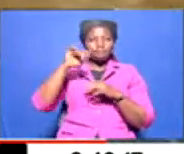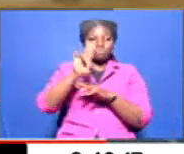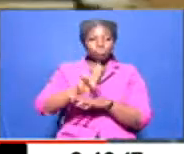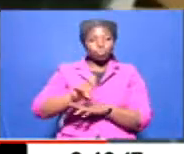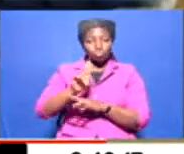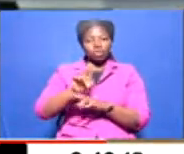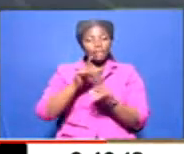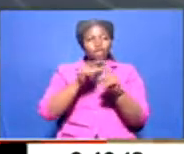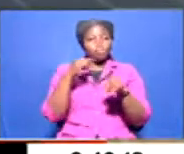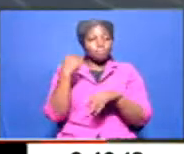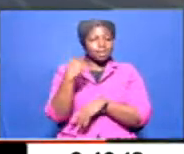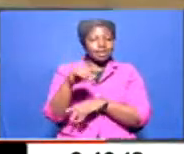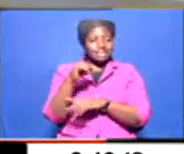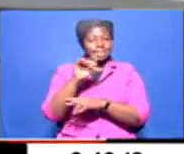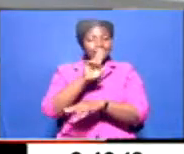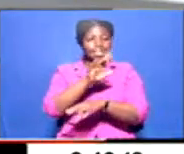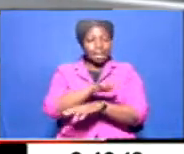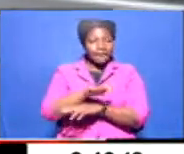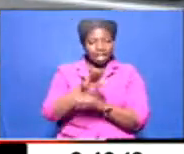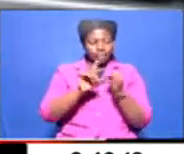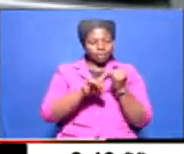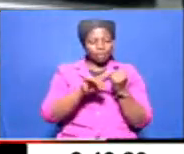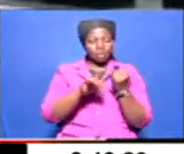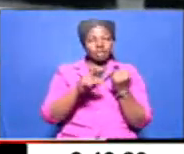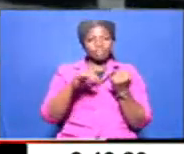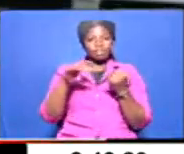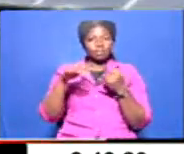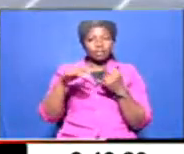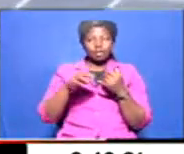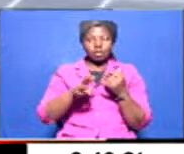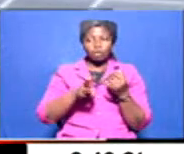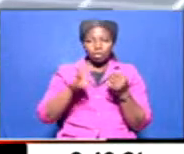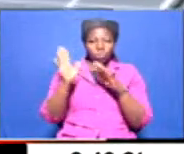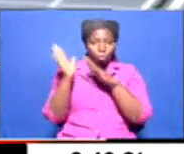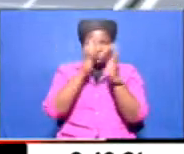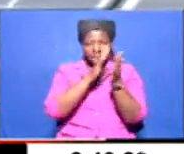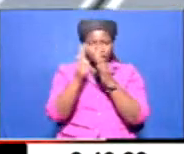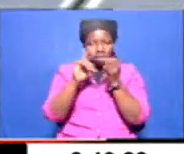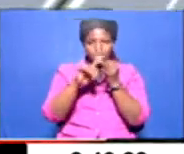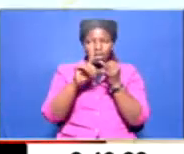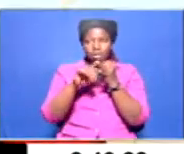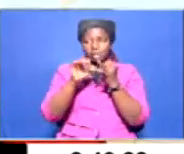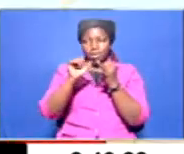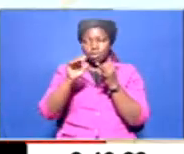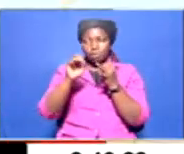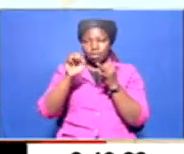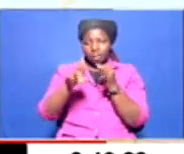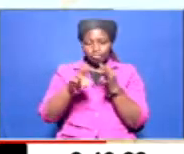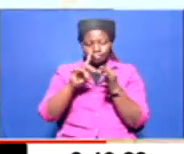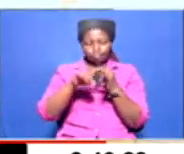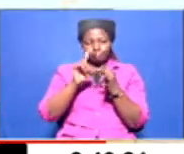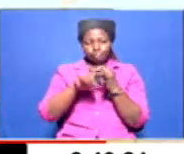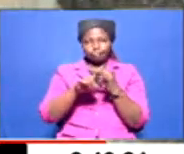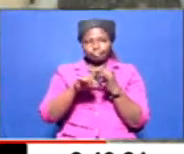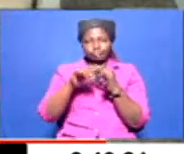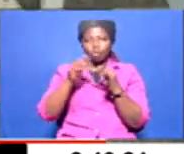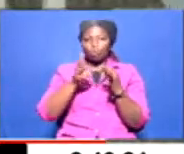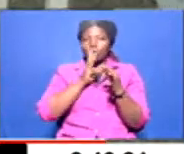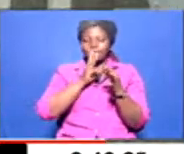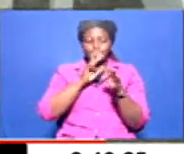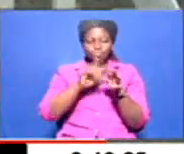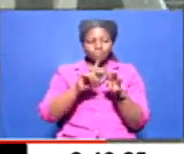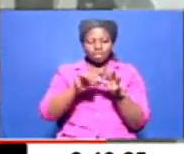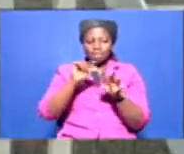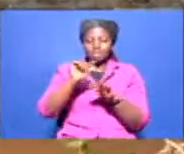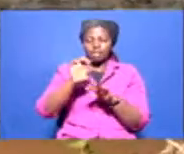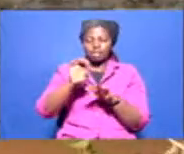green sources such as geothermal, wind, solar, and hydroelectric power. Regina Manyara reporting for